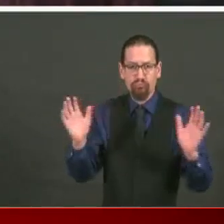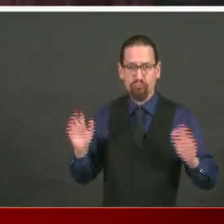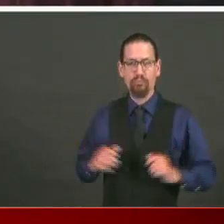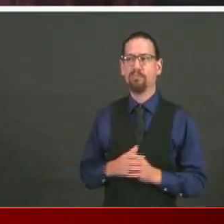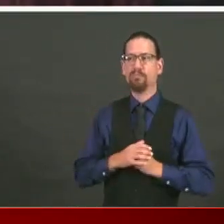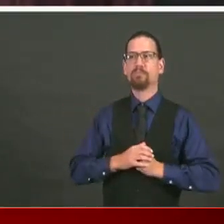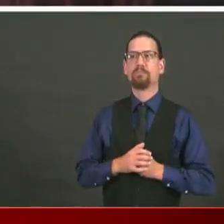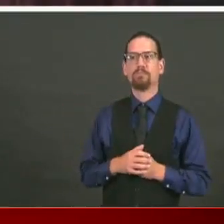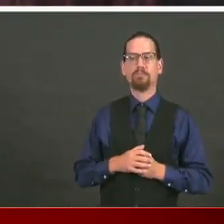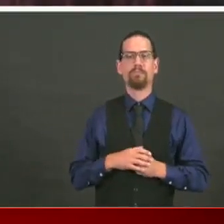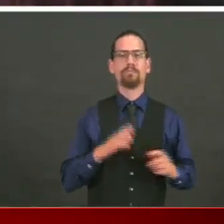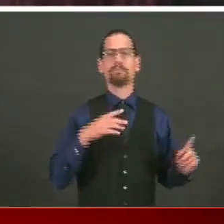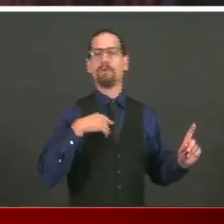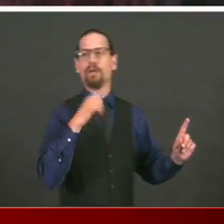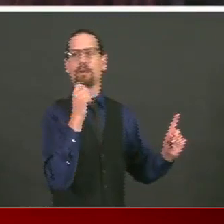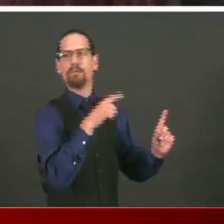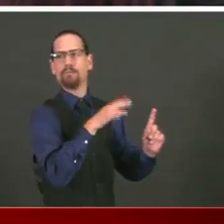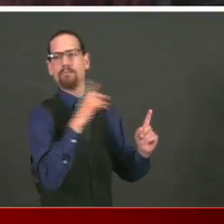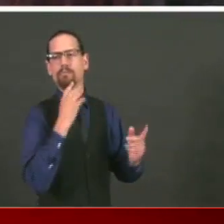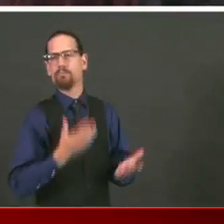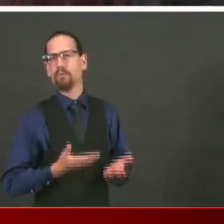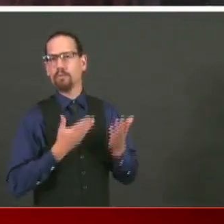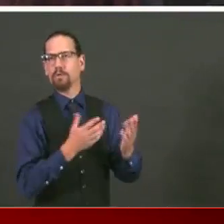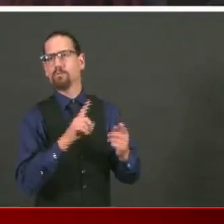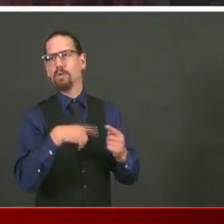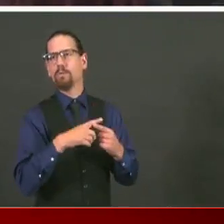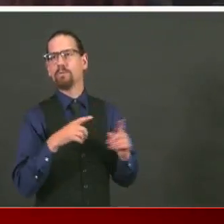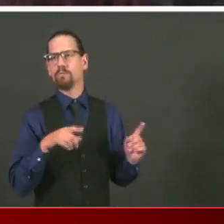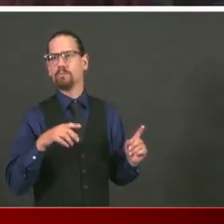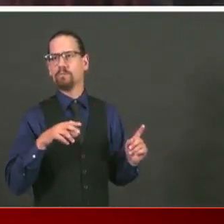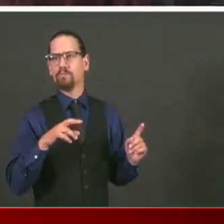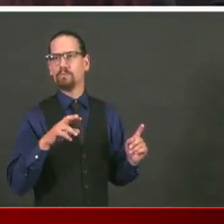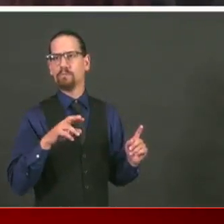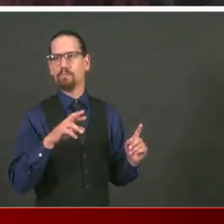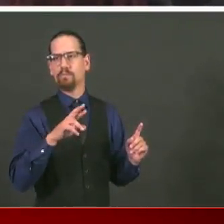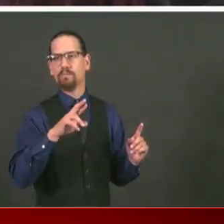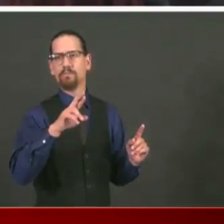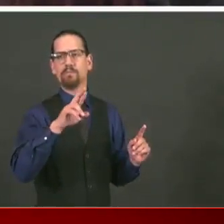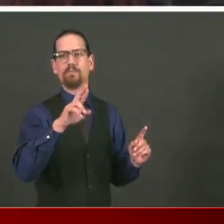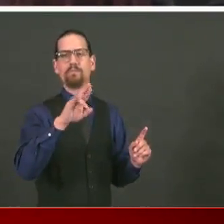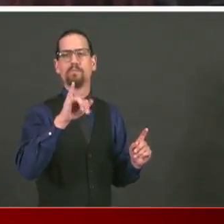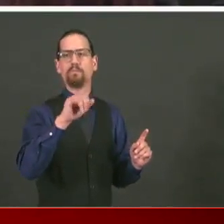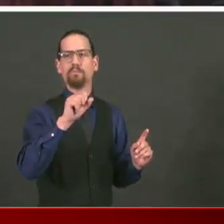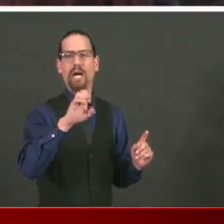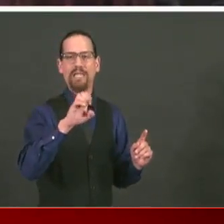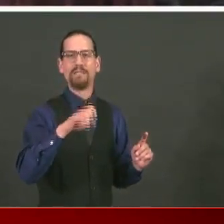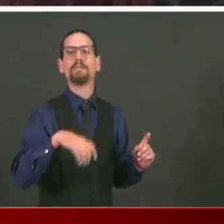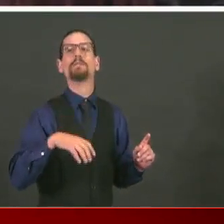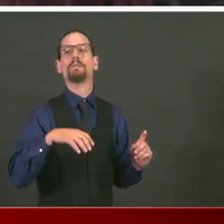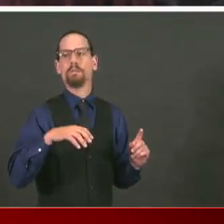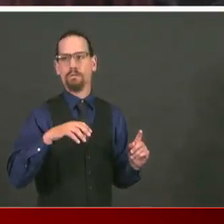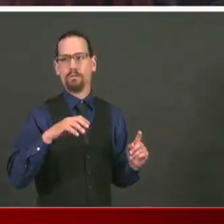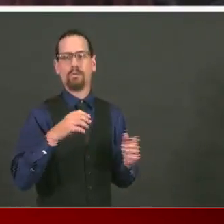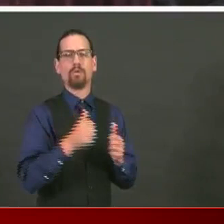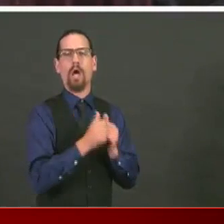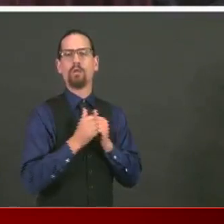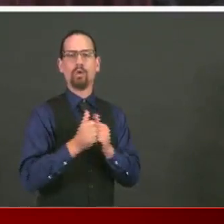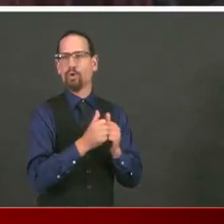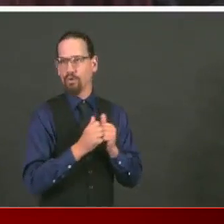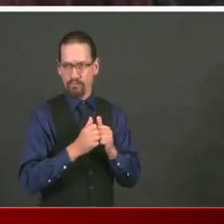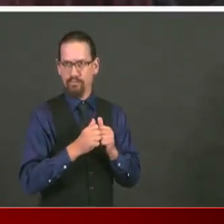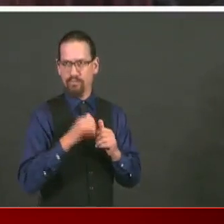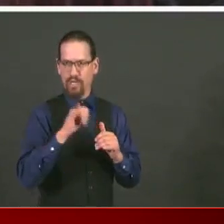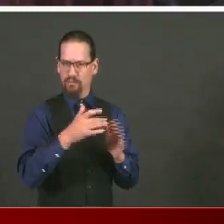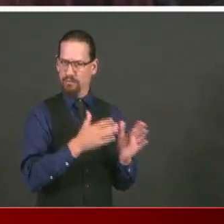this morning, your Rise Together, and it's very interesting and it's very forward-looking, and